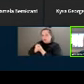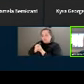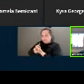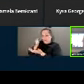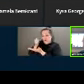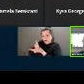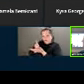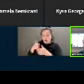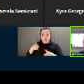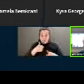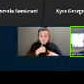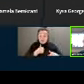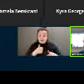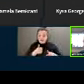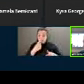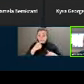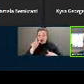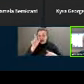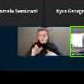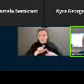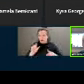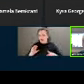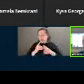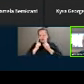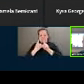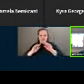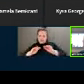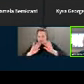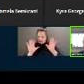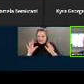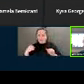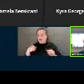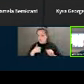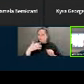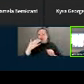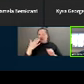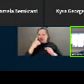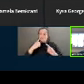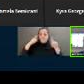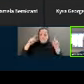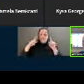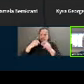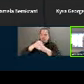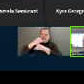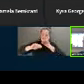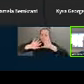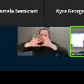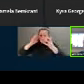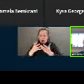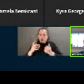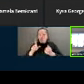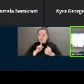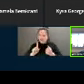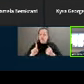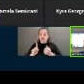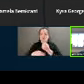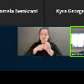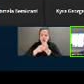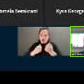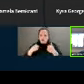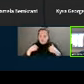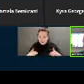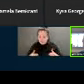Cross. Our mission is fairly clear. We're known across the world as being a humanitarian organization. We follow the